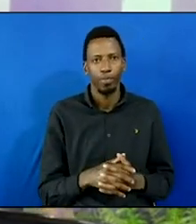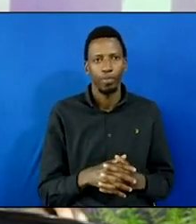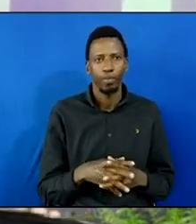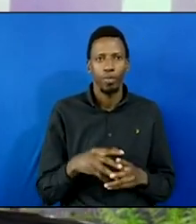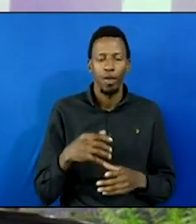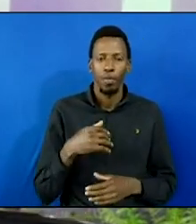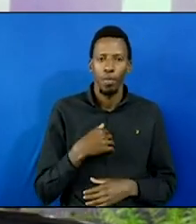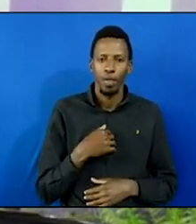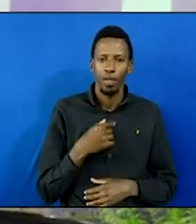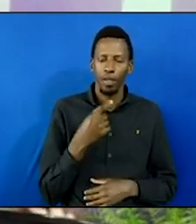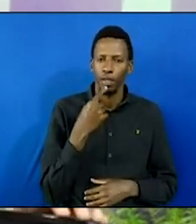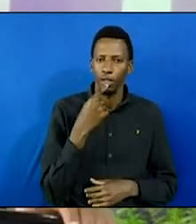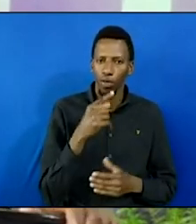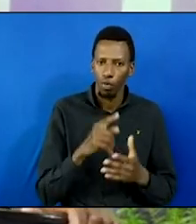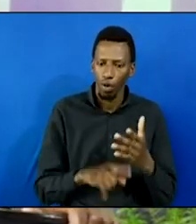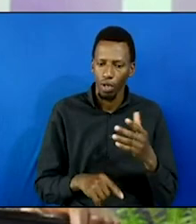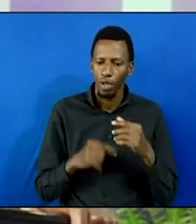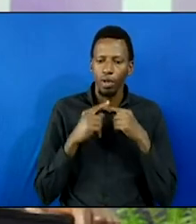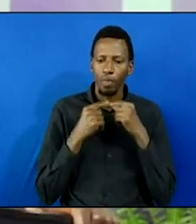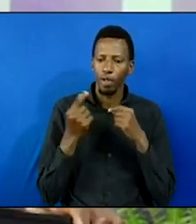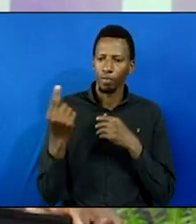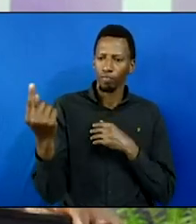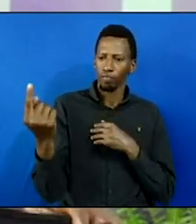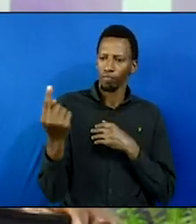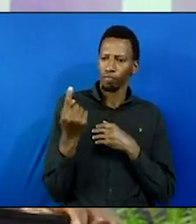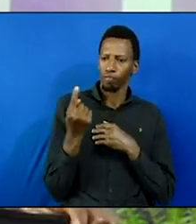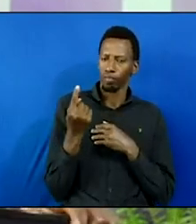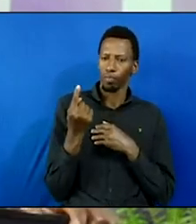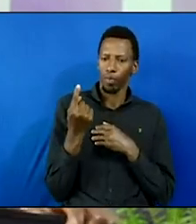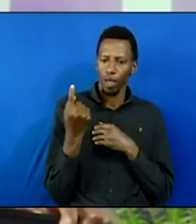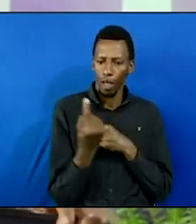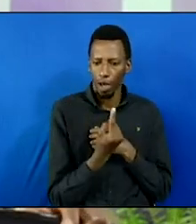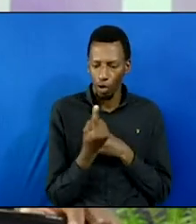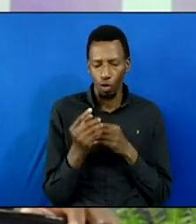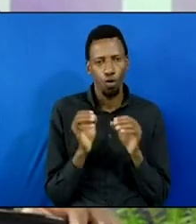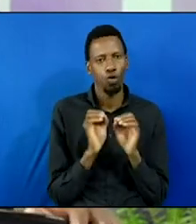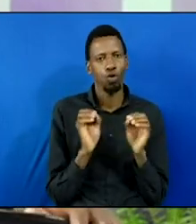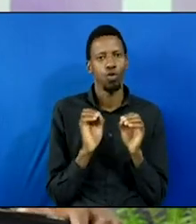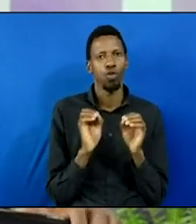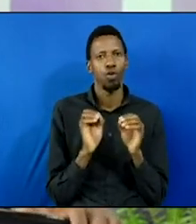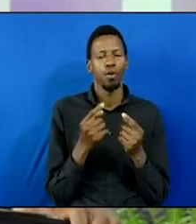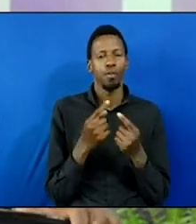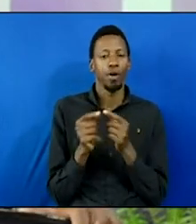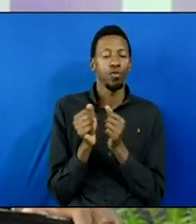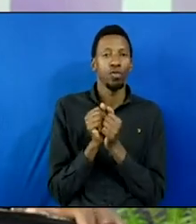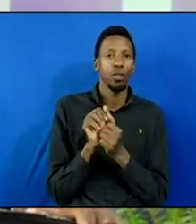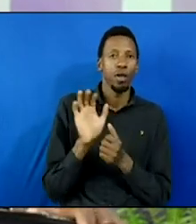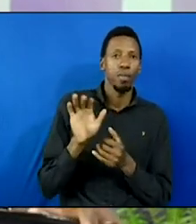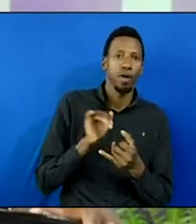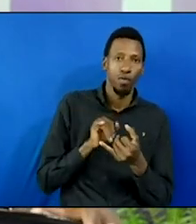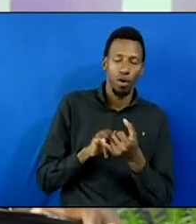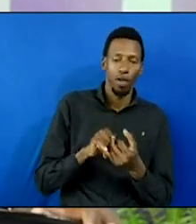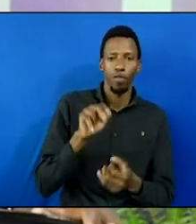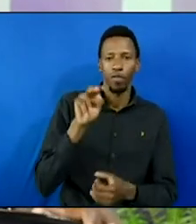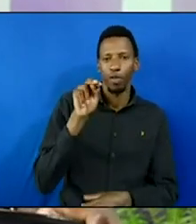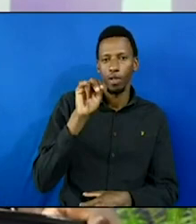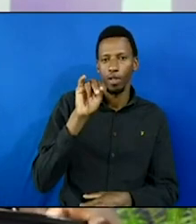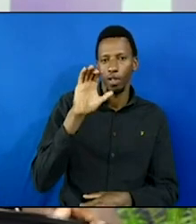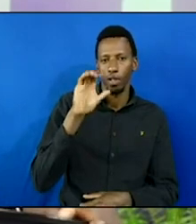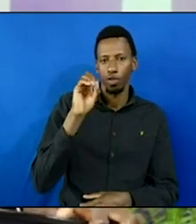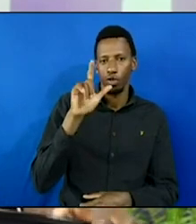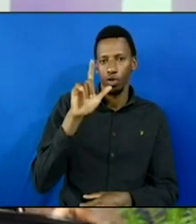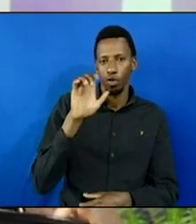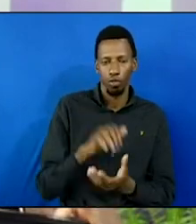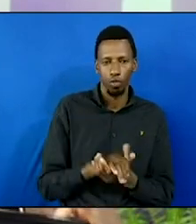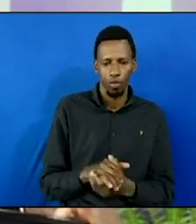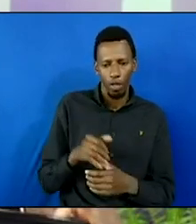I did say that Pastor did not come alone, but he came along with his wife, Nicole. Our sister